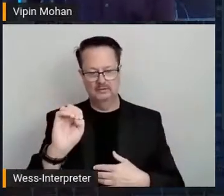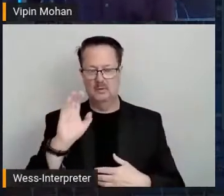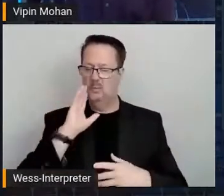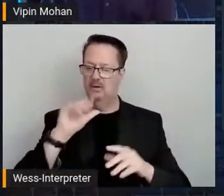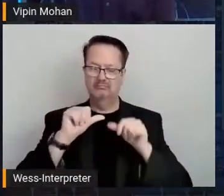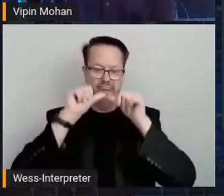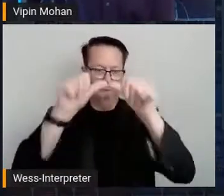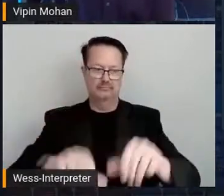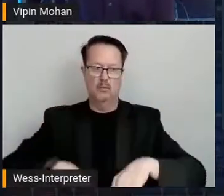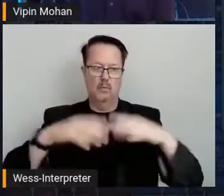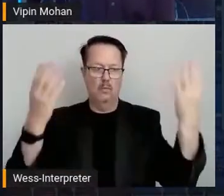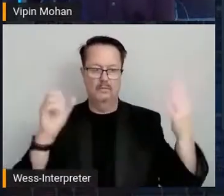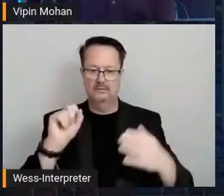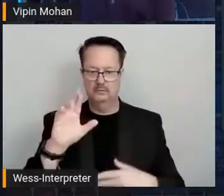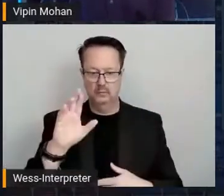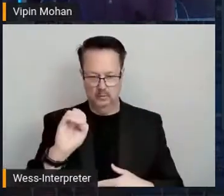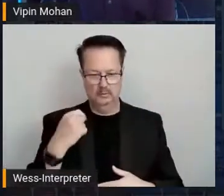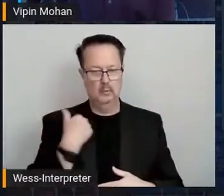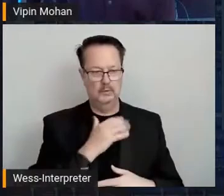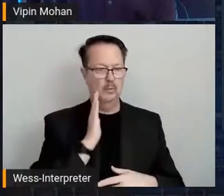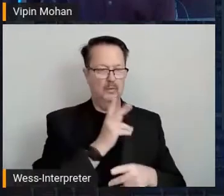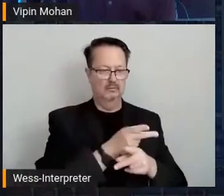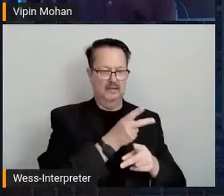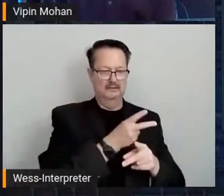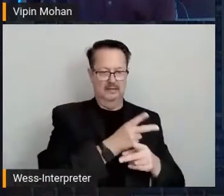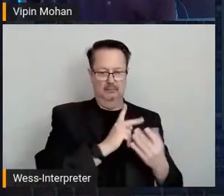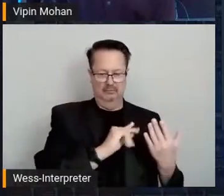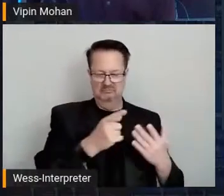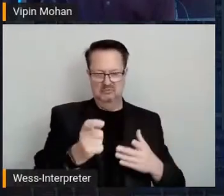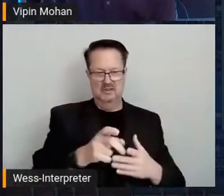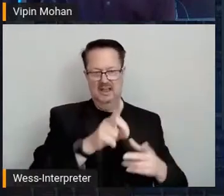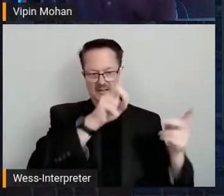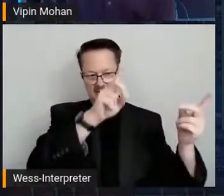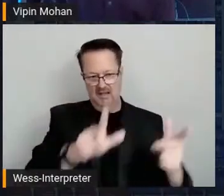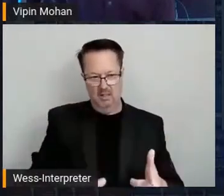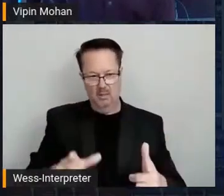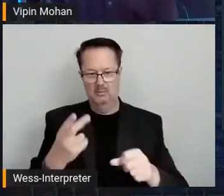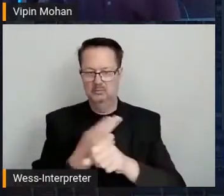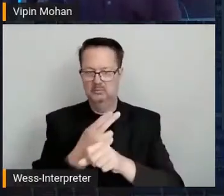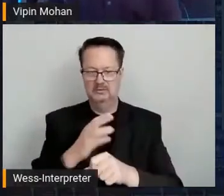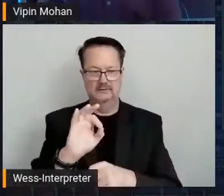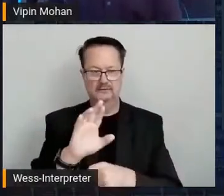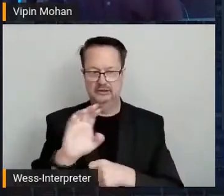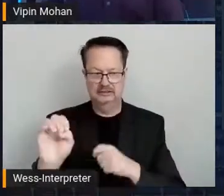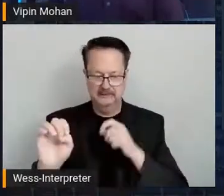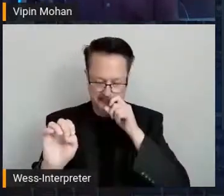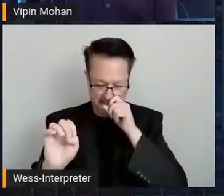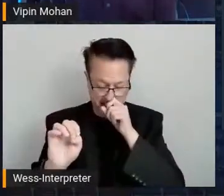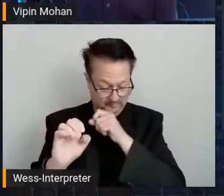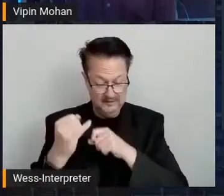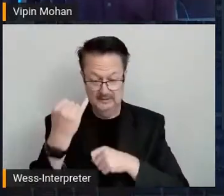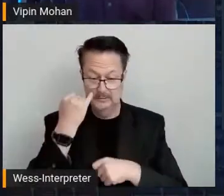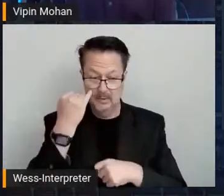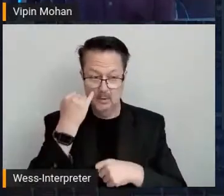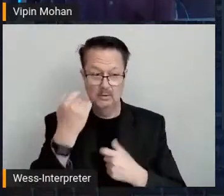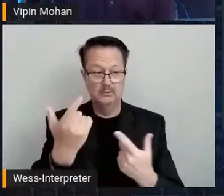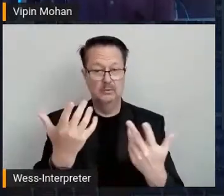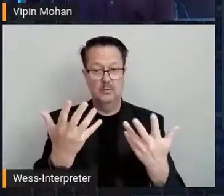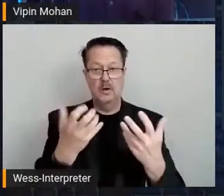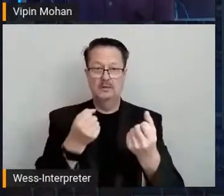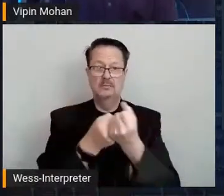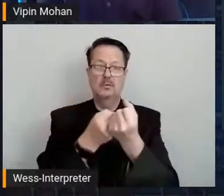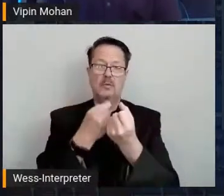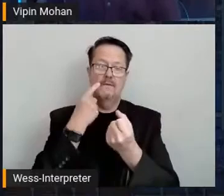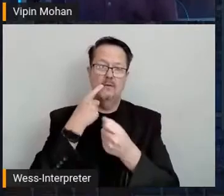source, and we'll maintain the project. You can download it and use it for free. But if you let's say you want support for your